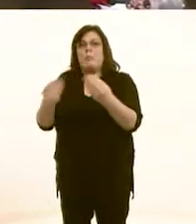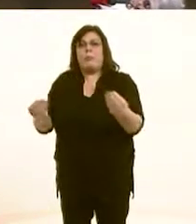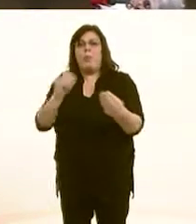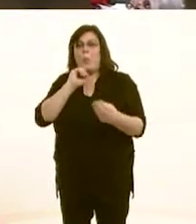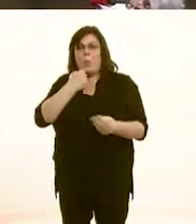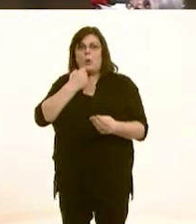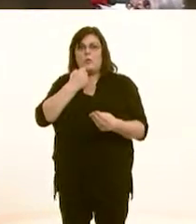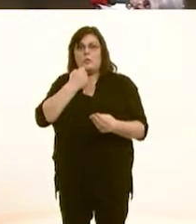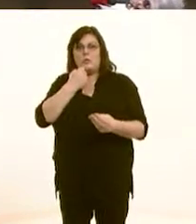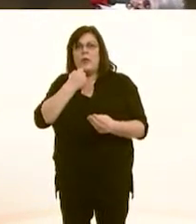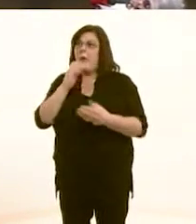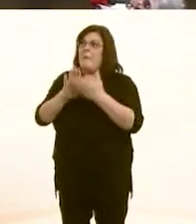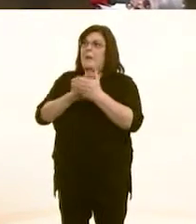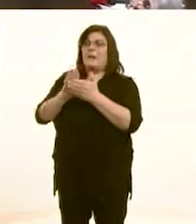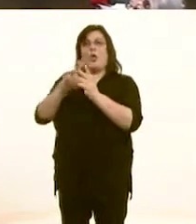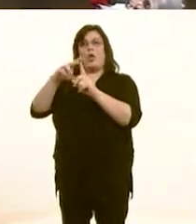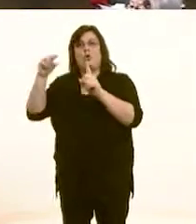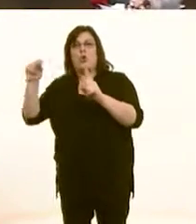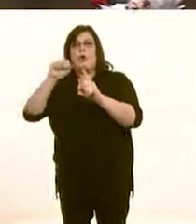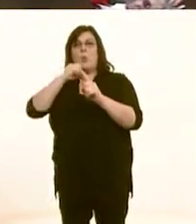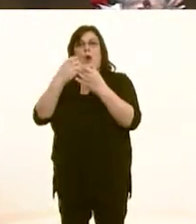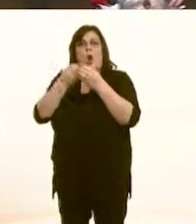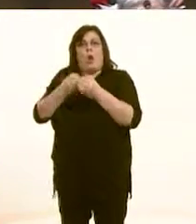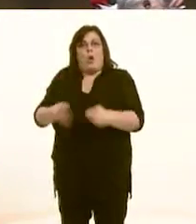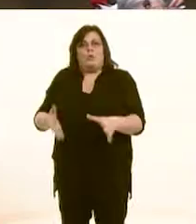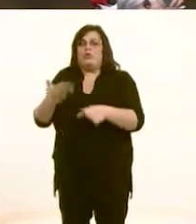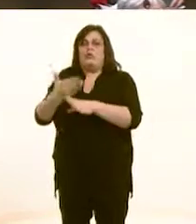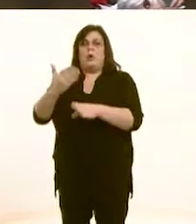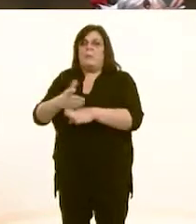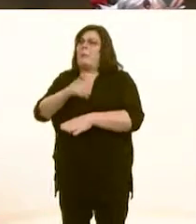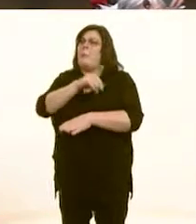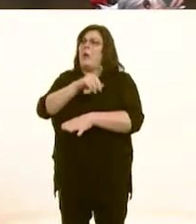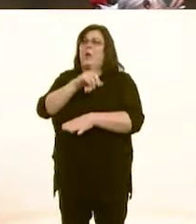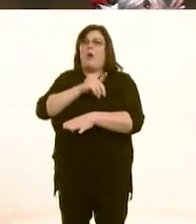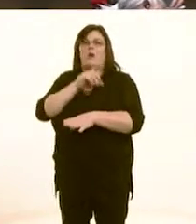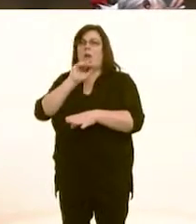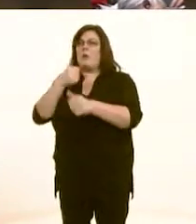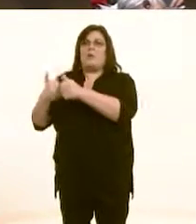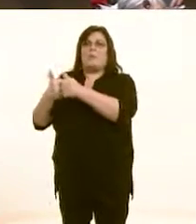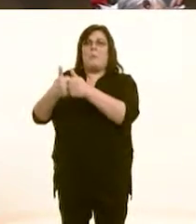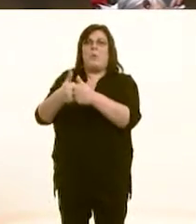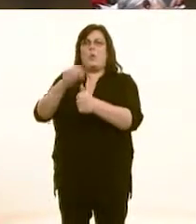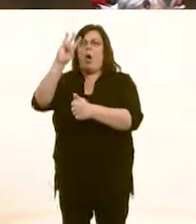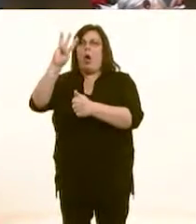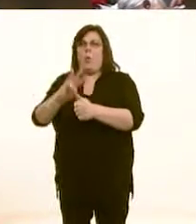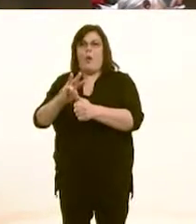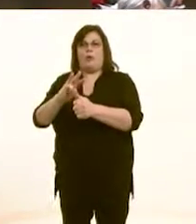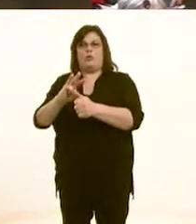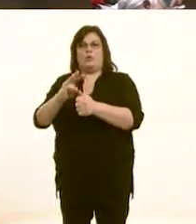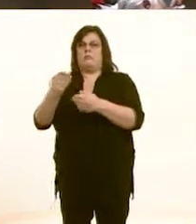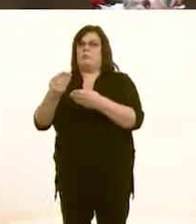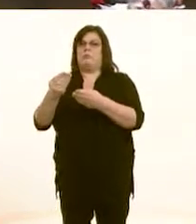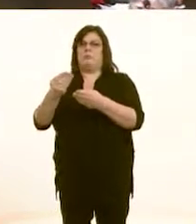how many jobs would the Tories have thrown away because of their failure to stand up for a Welsh economic lever and